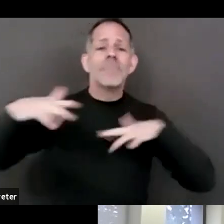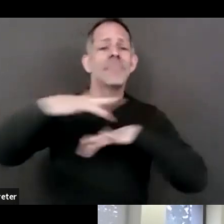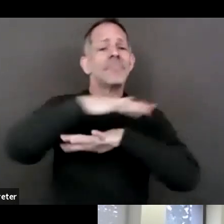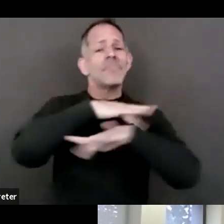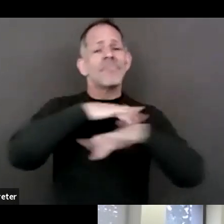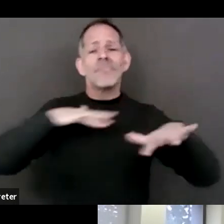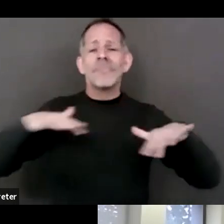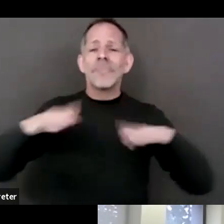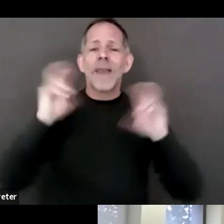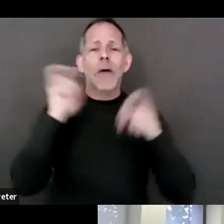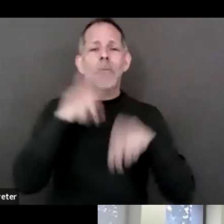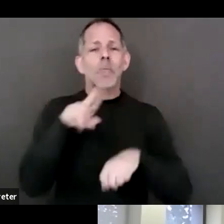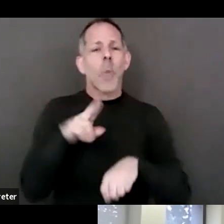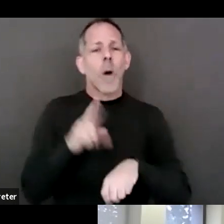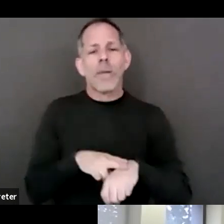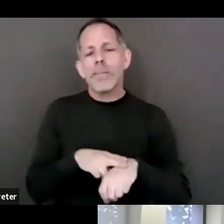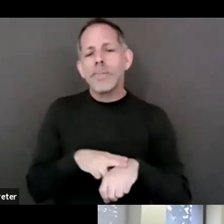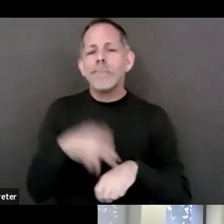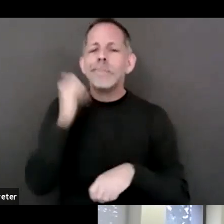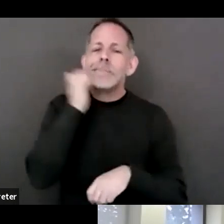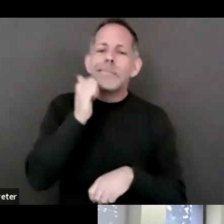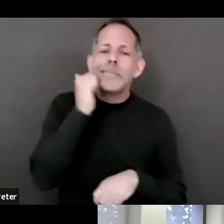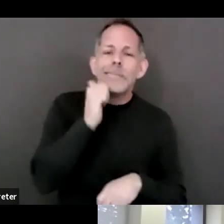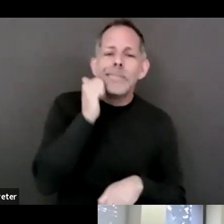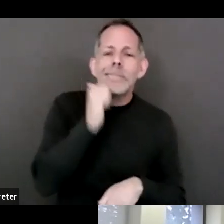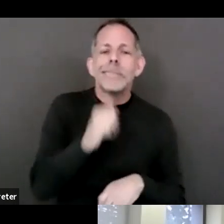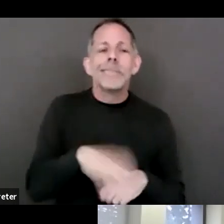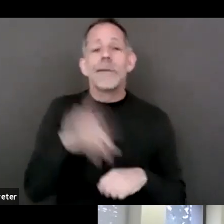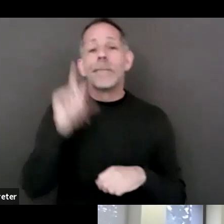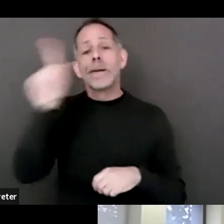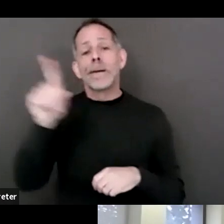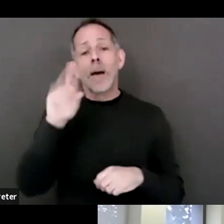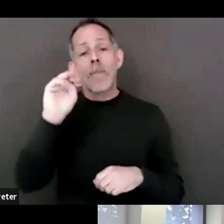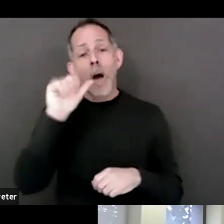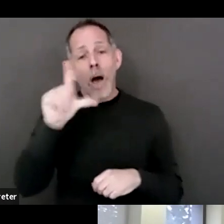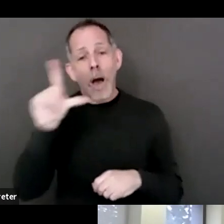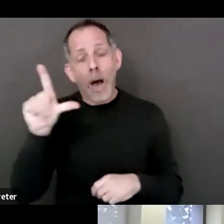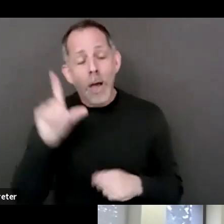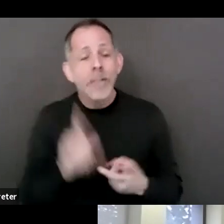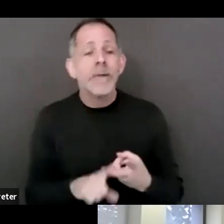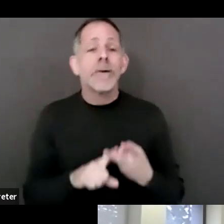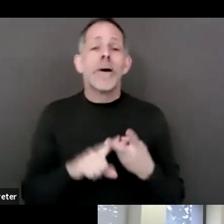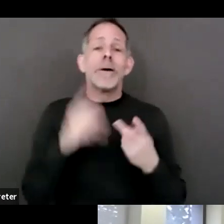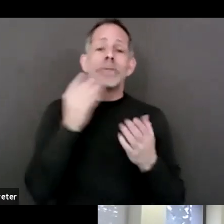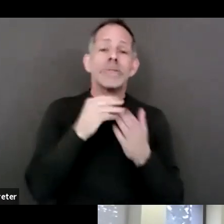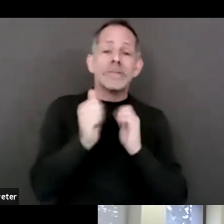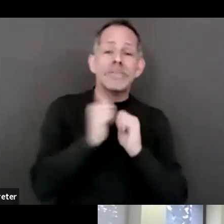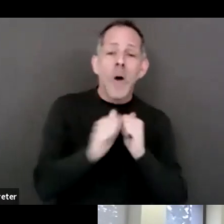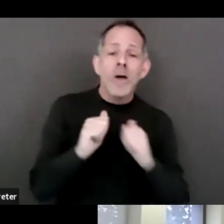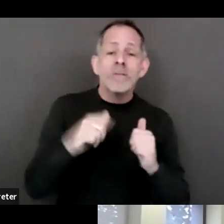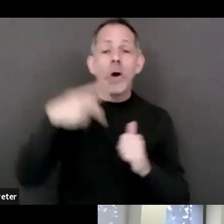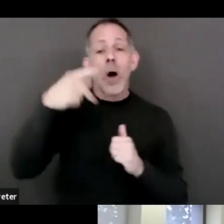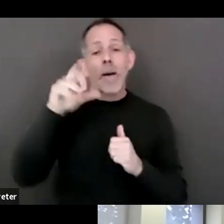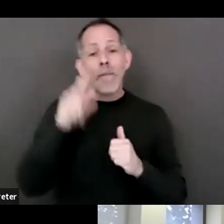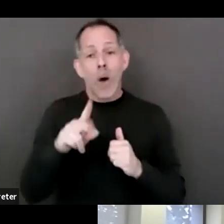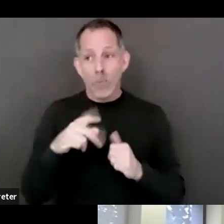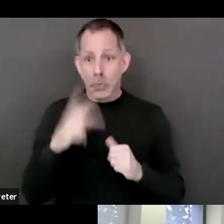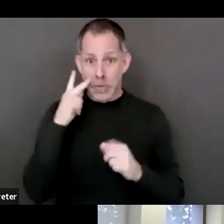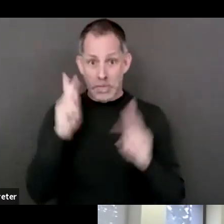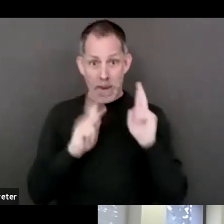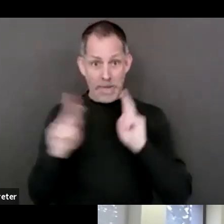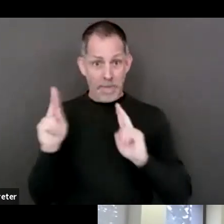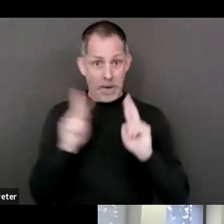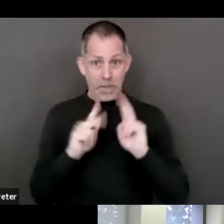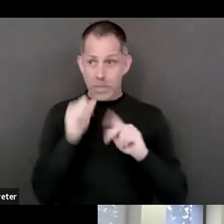like a shopping mall or an outdoor mall or, a park, and you see half the people not wearing masks, that can